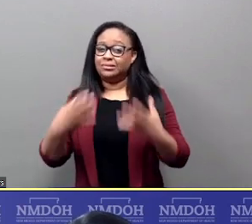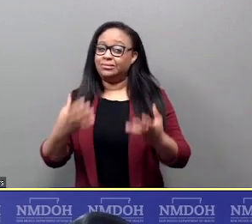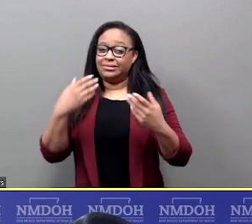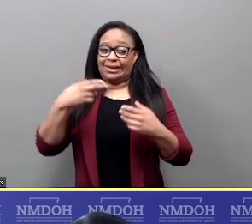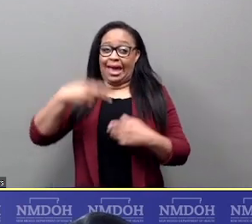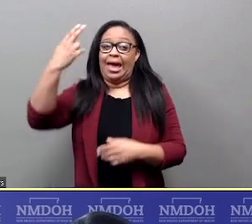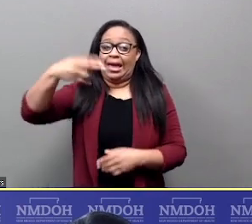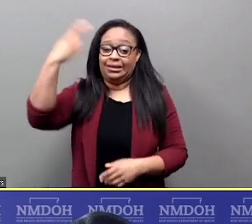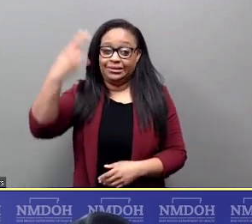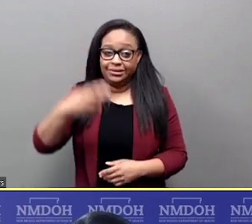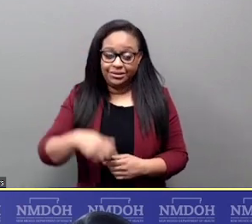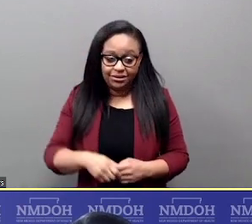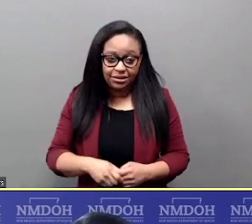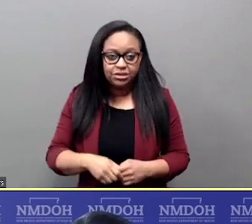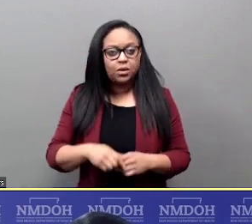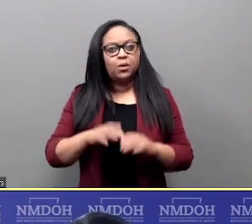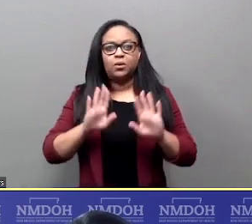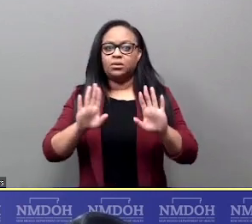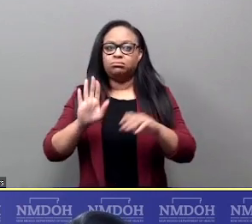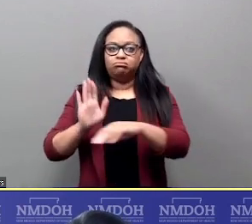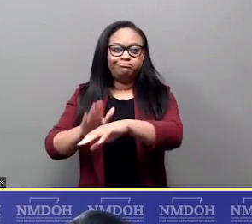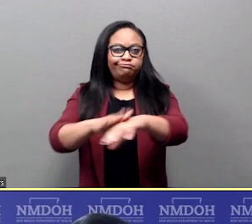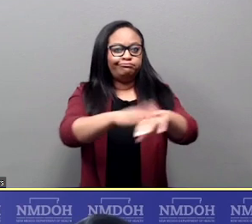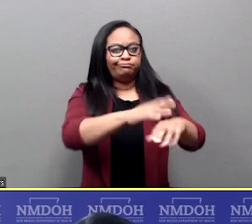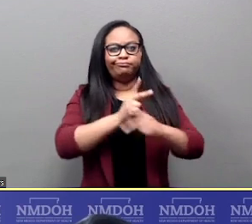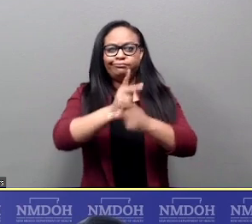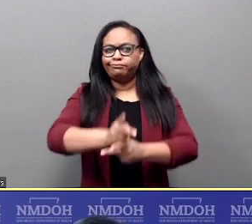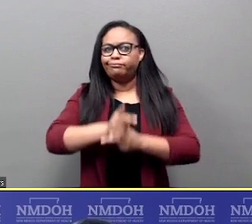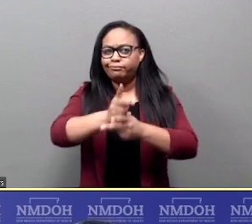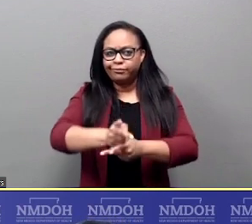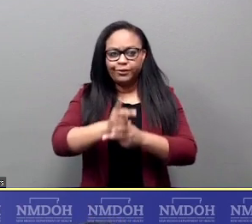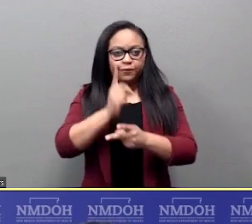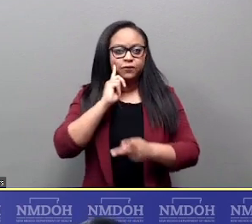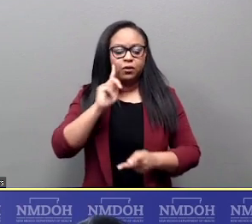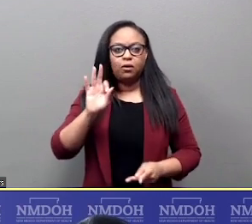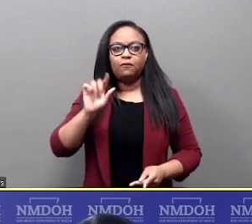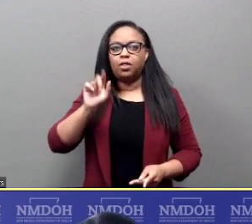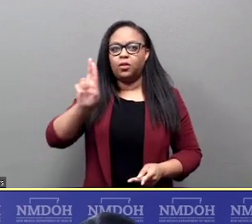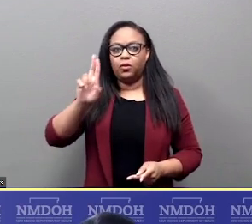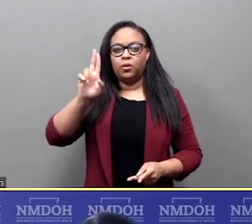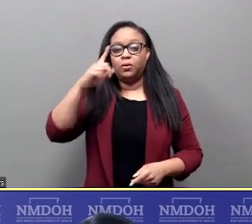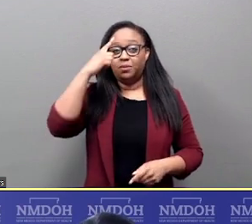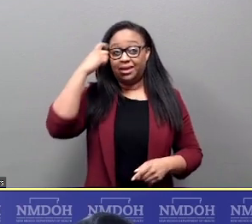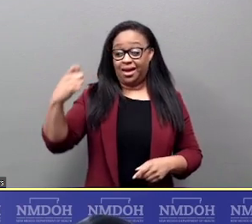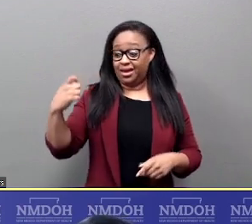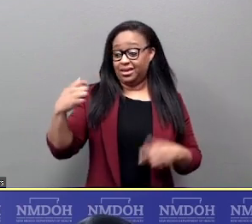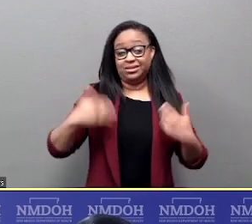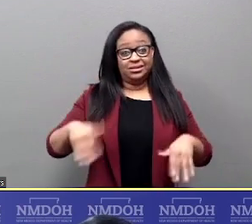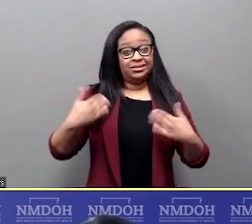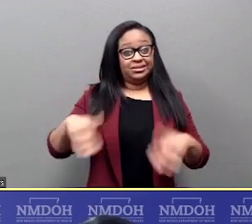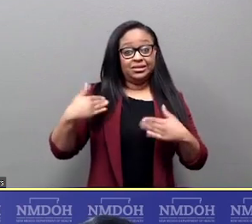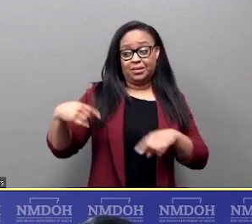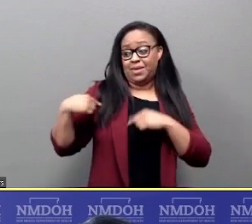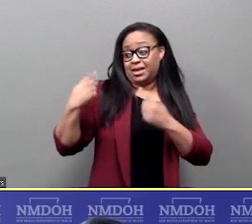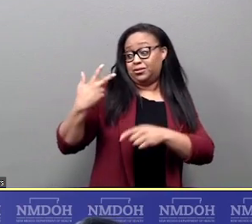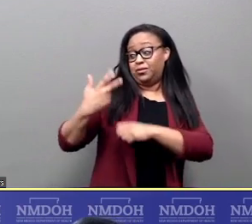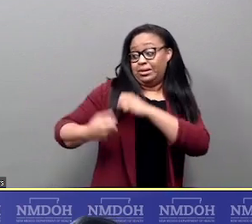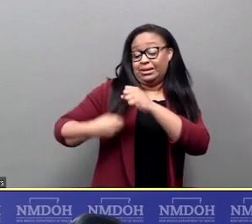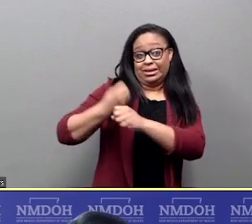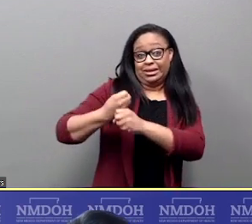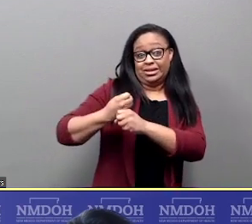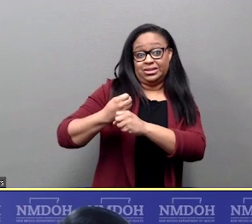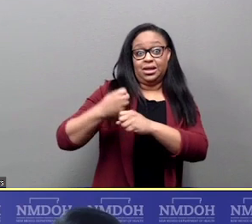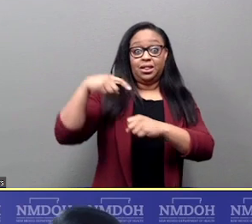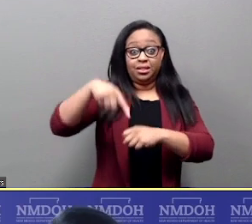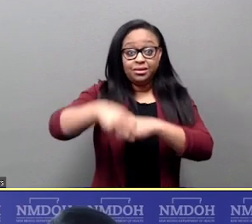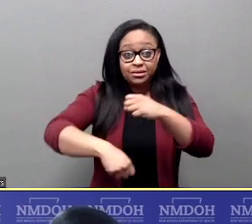to be watching out for flu right now because this is really the highest activity we've had in the past 3 years. Next slide.